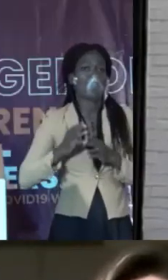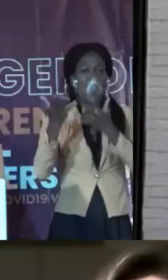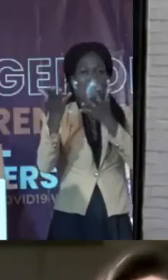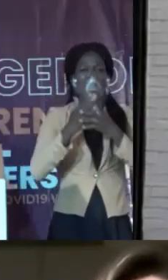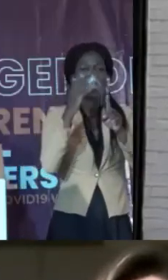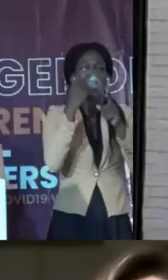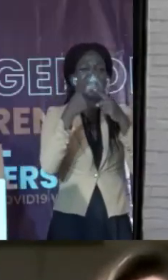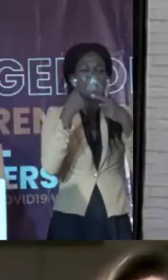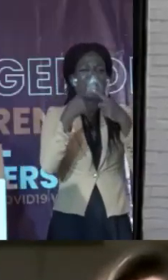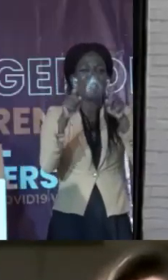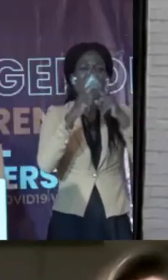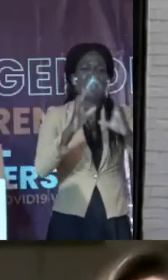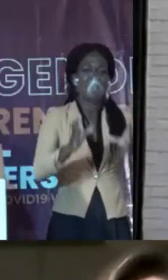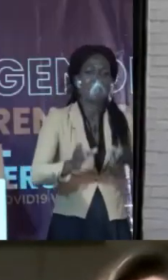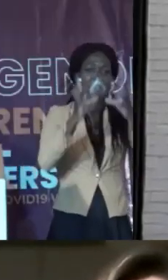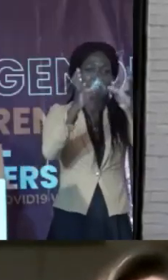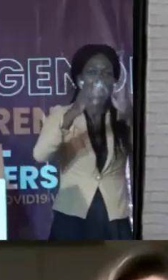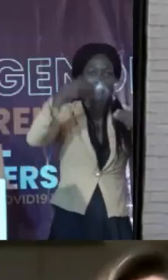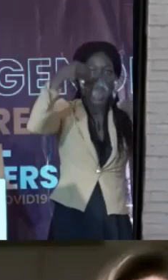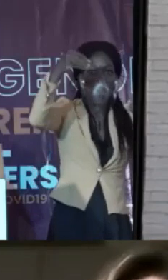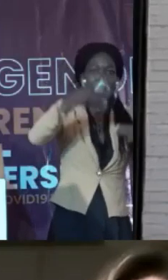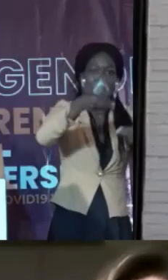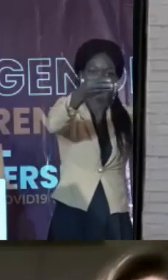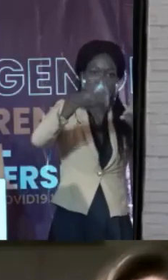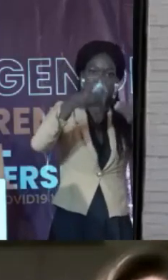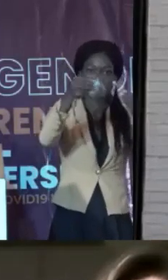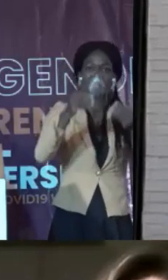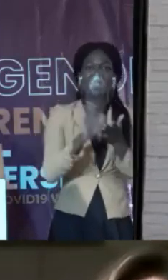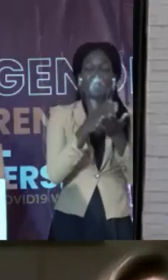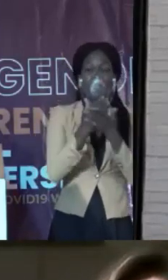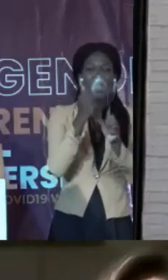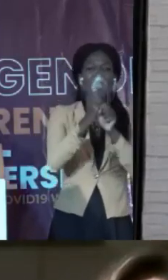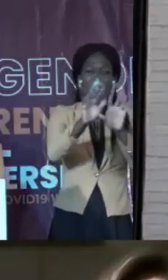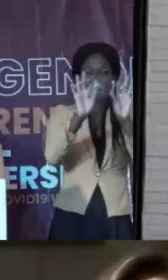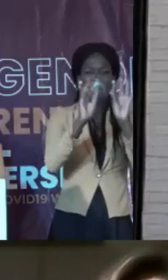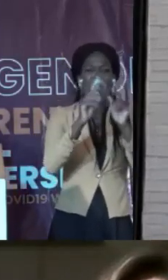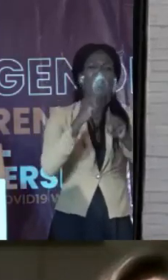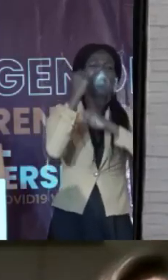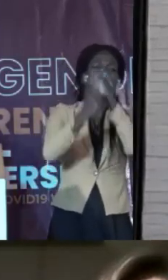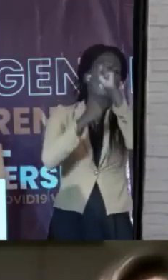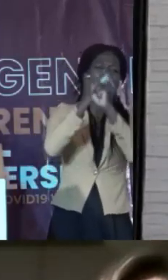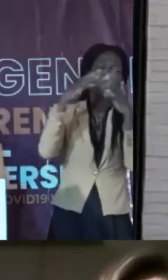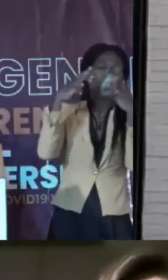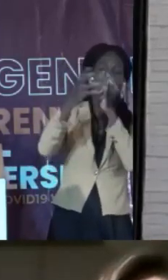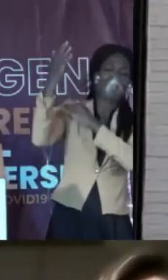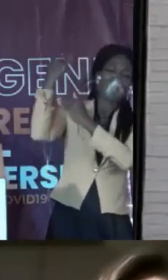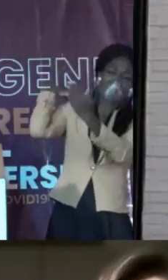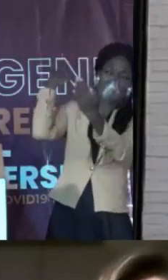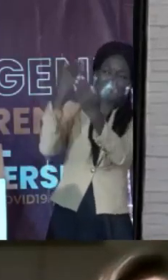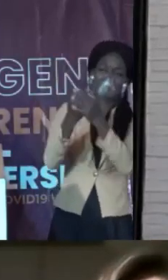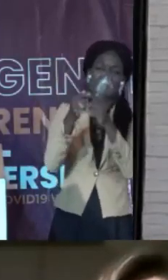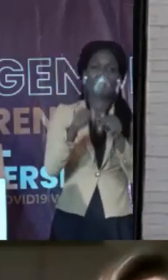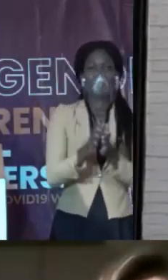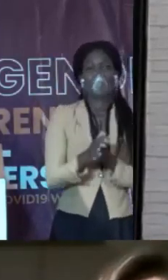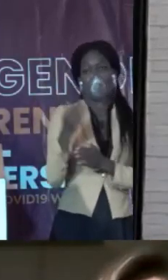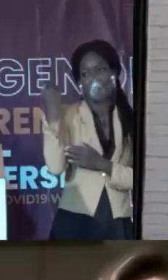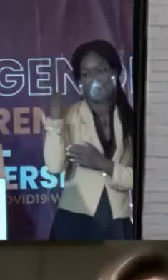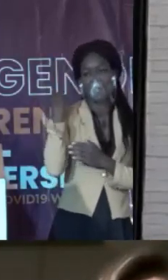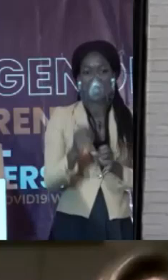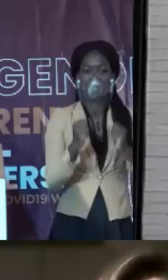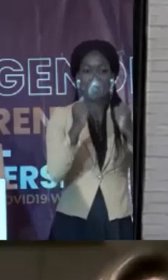awards for her work over the years. And recently, she launched a special